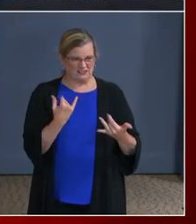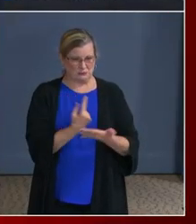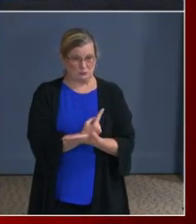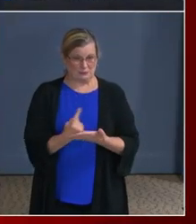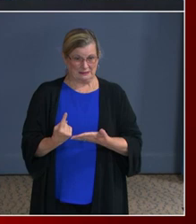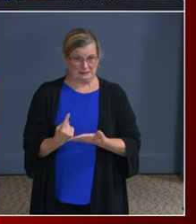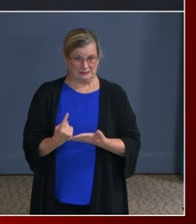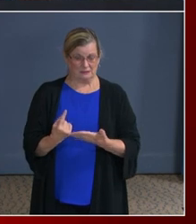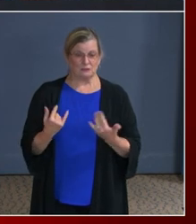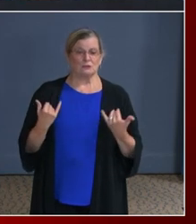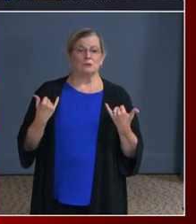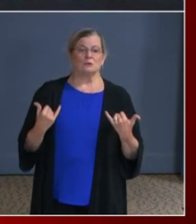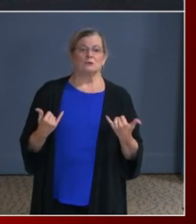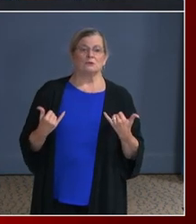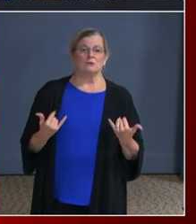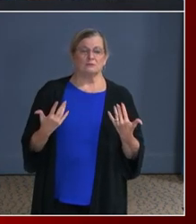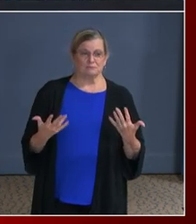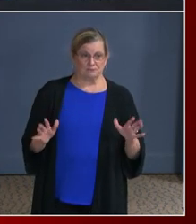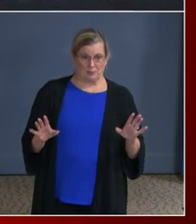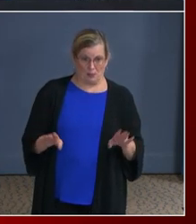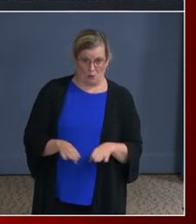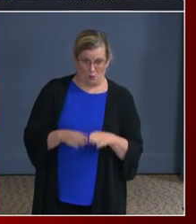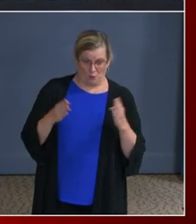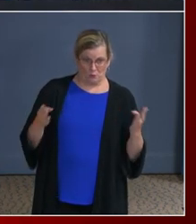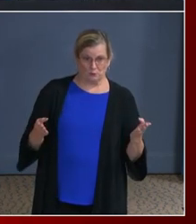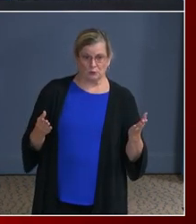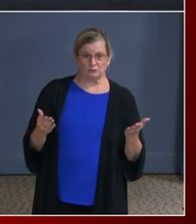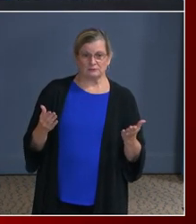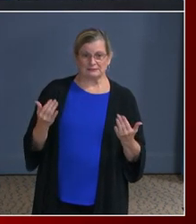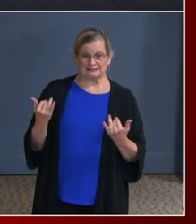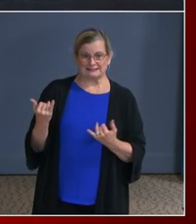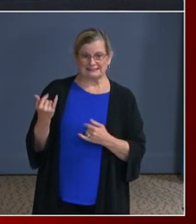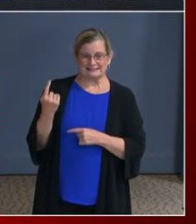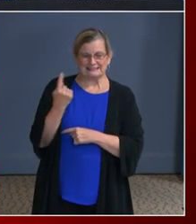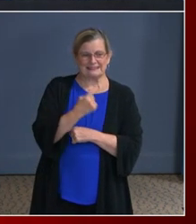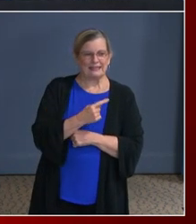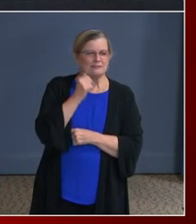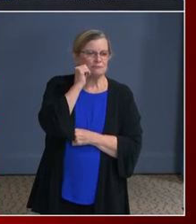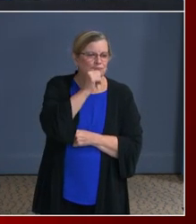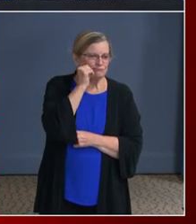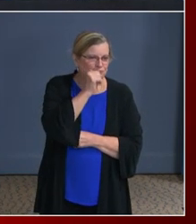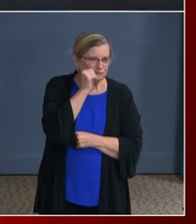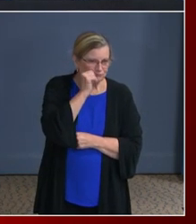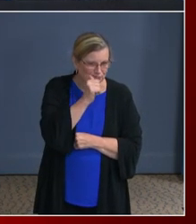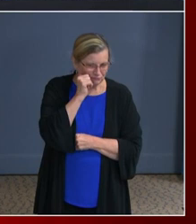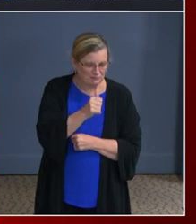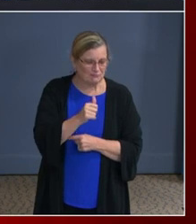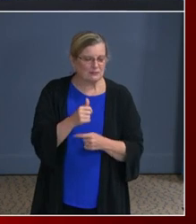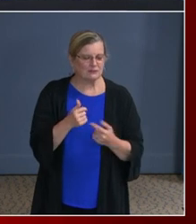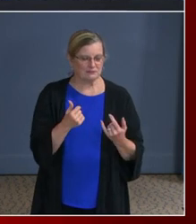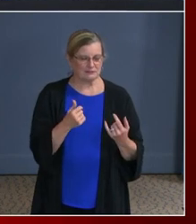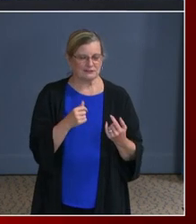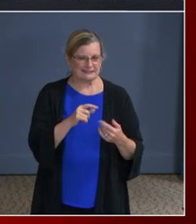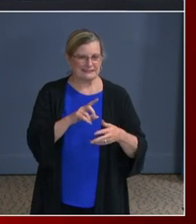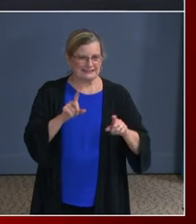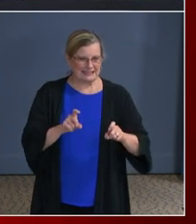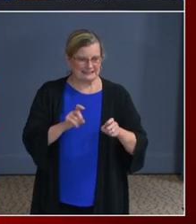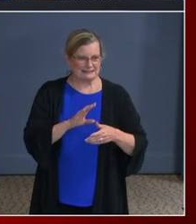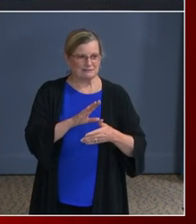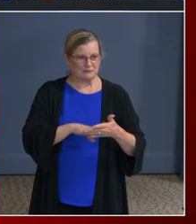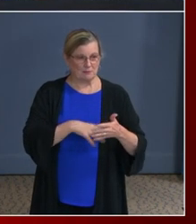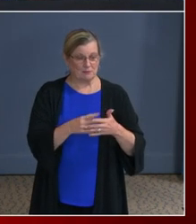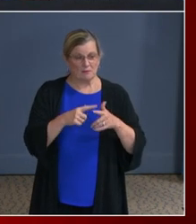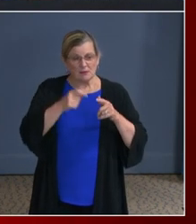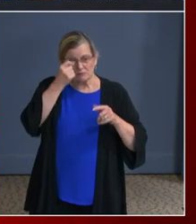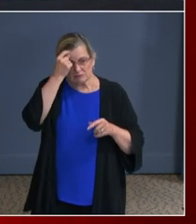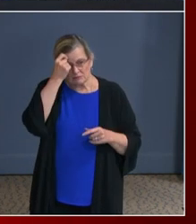we opened our daytime sites on a 2-hour delay to allow time for setup after taking